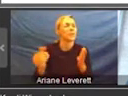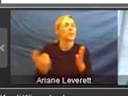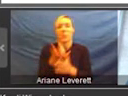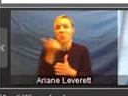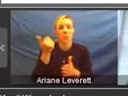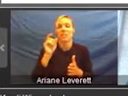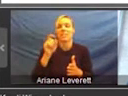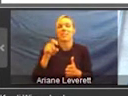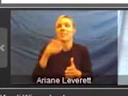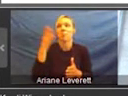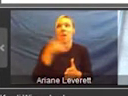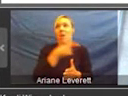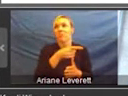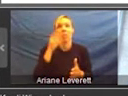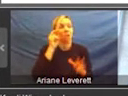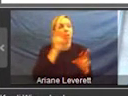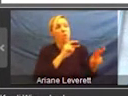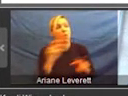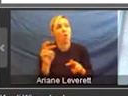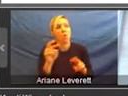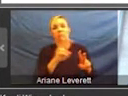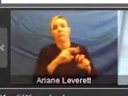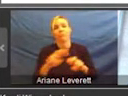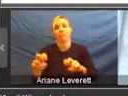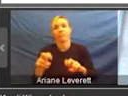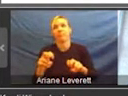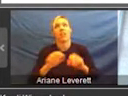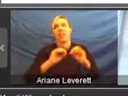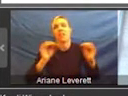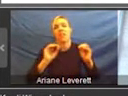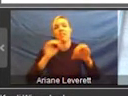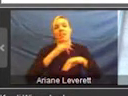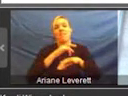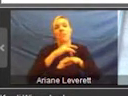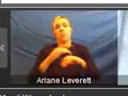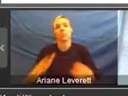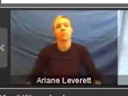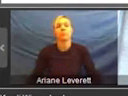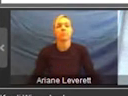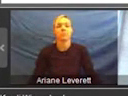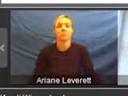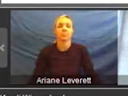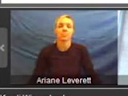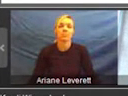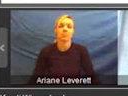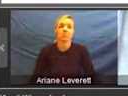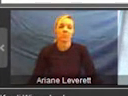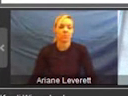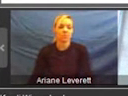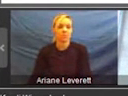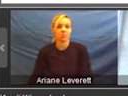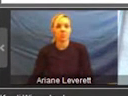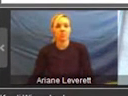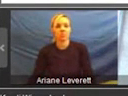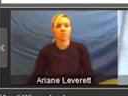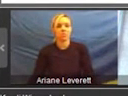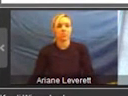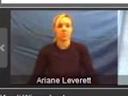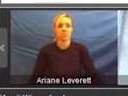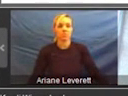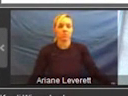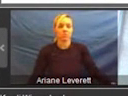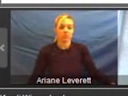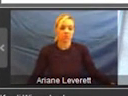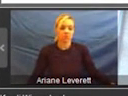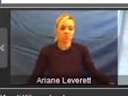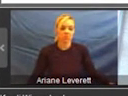So, and then at a even more concrete stage, we have collected a